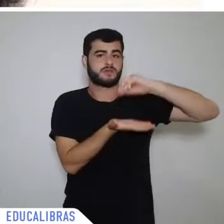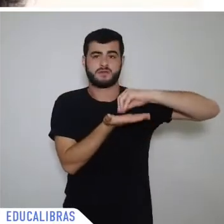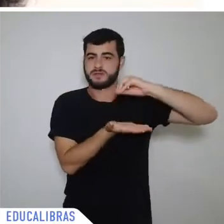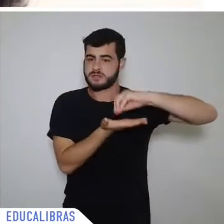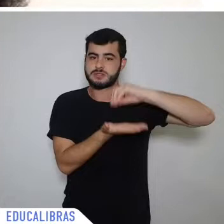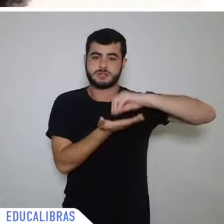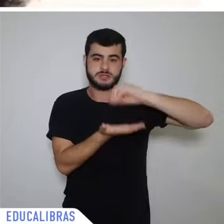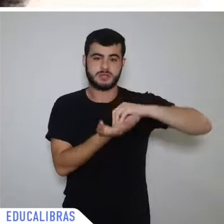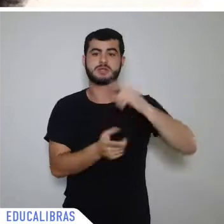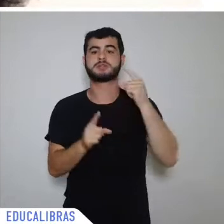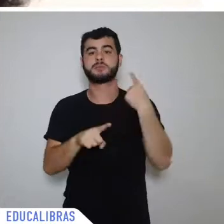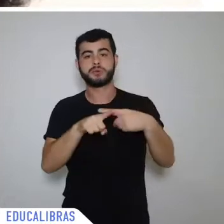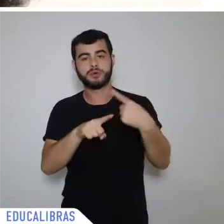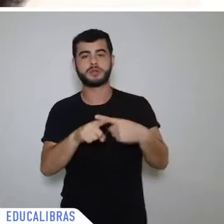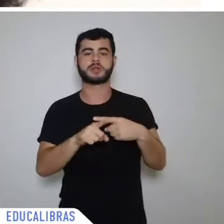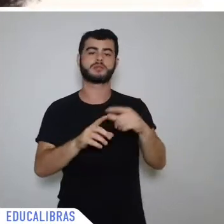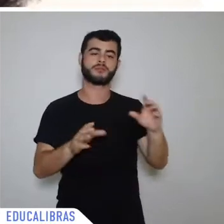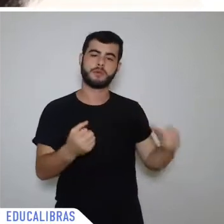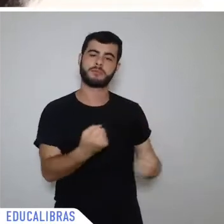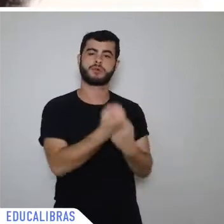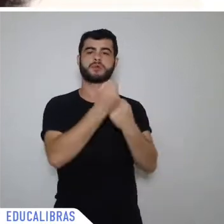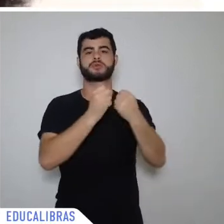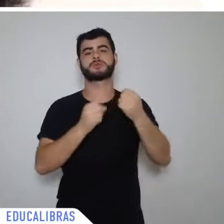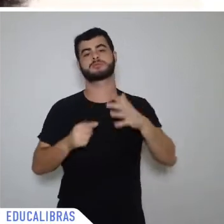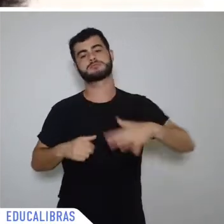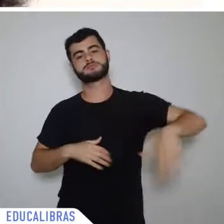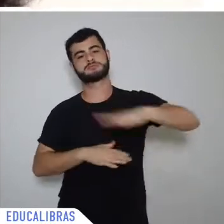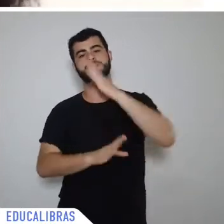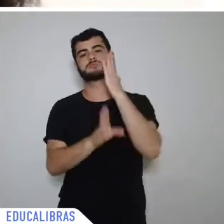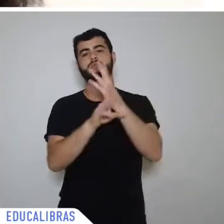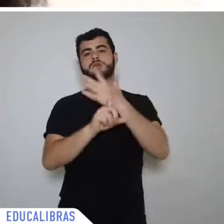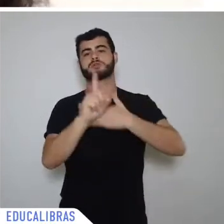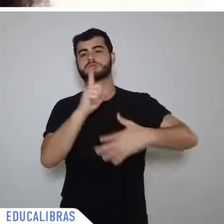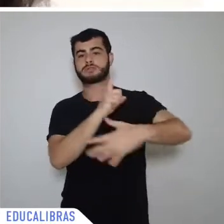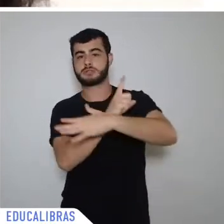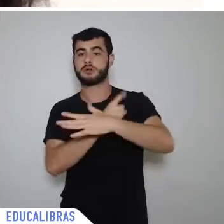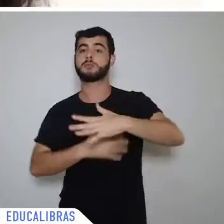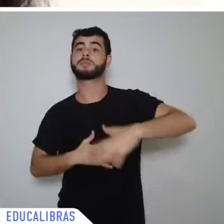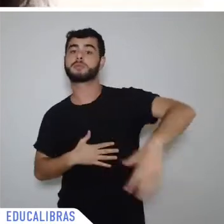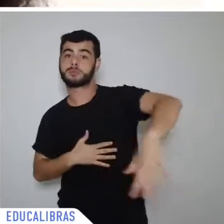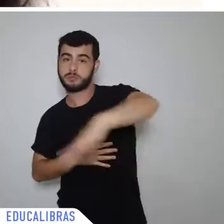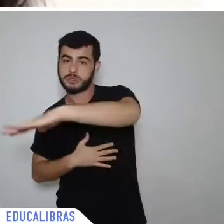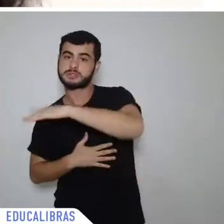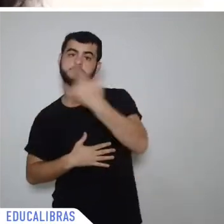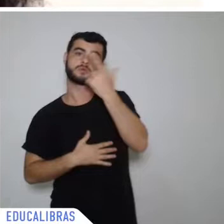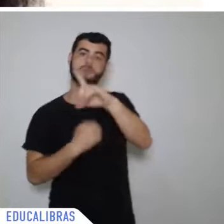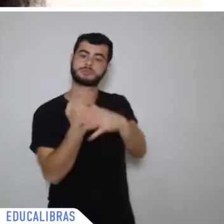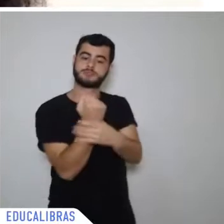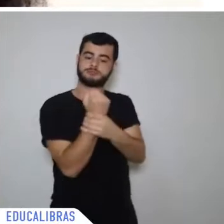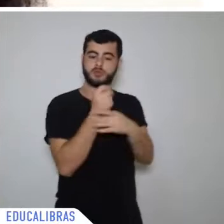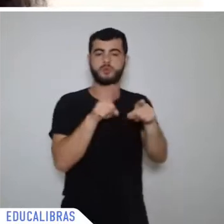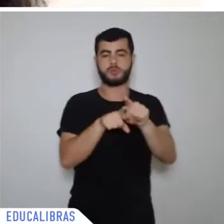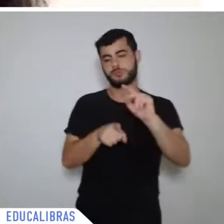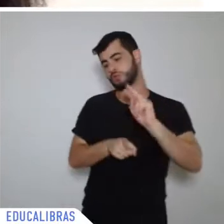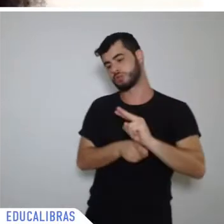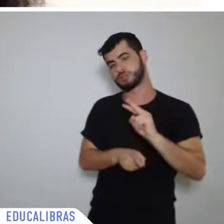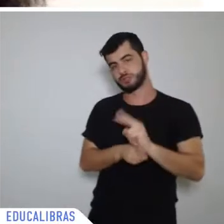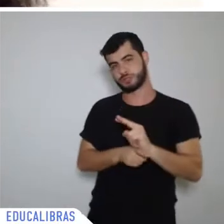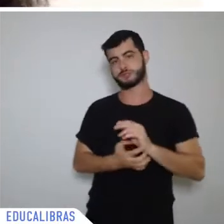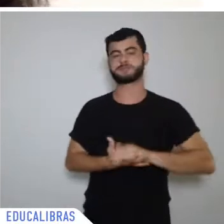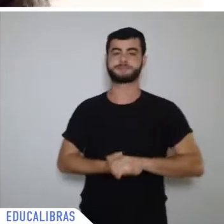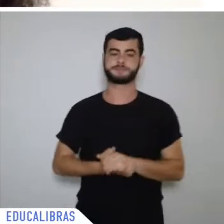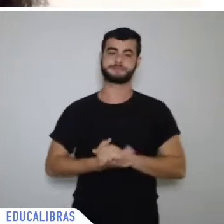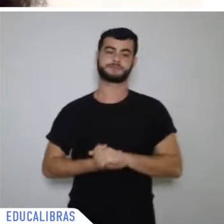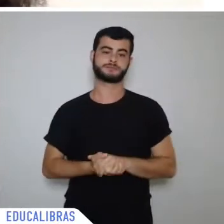are deficient when we don't have guarantees at social level so that the population can access this.